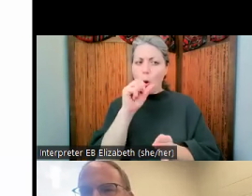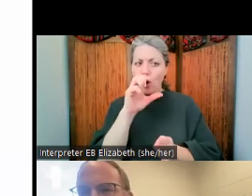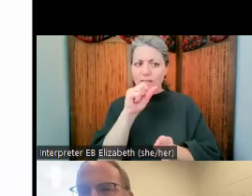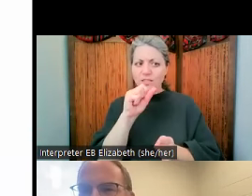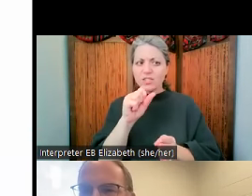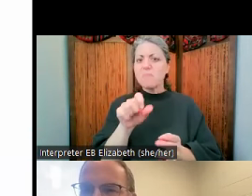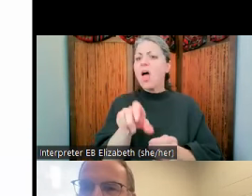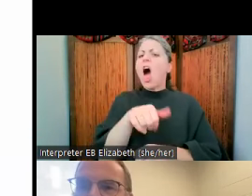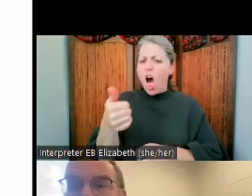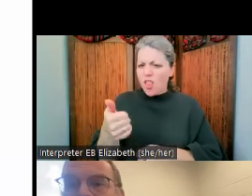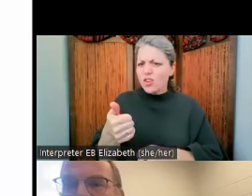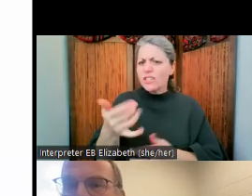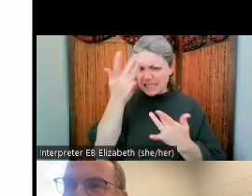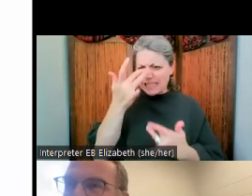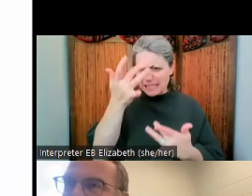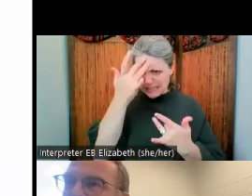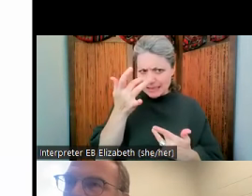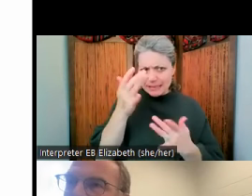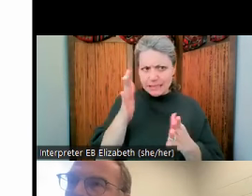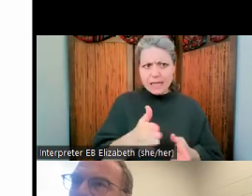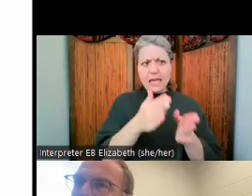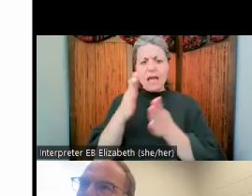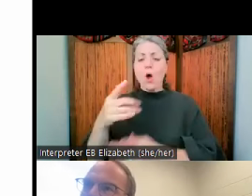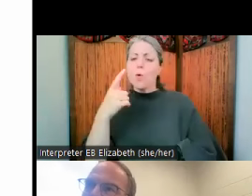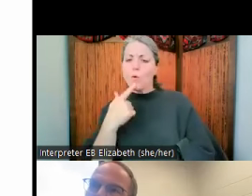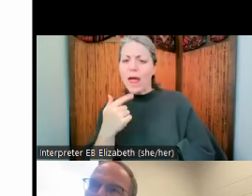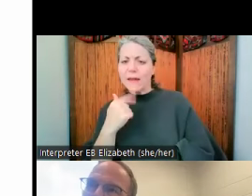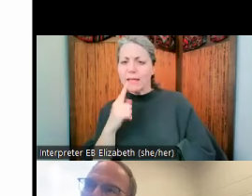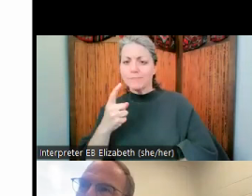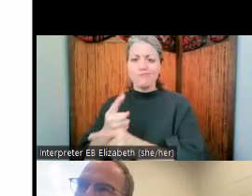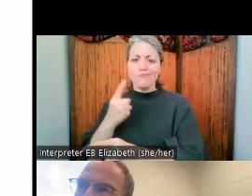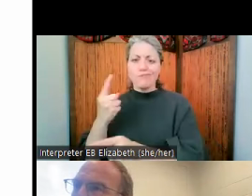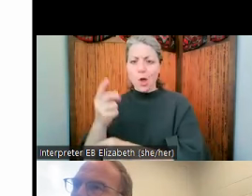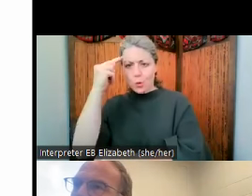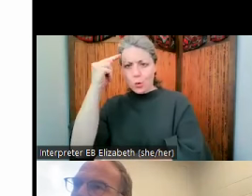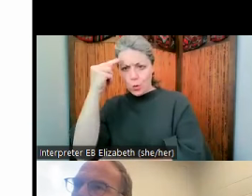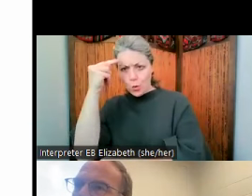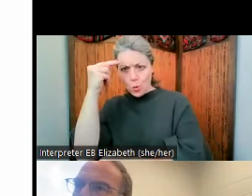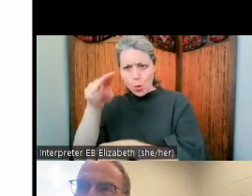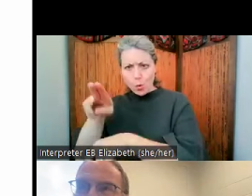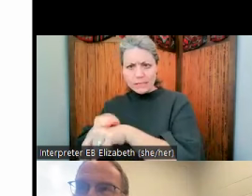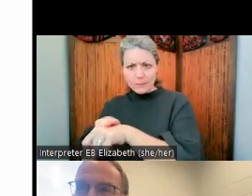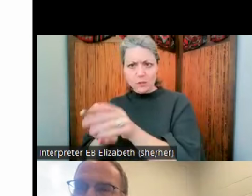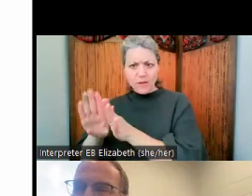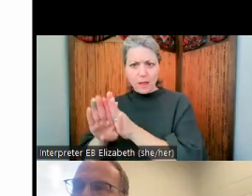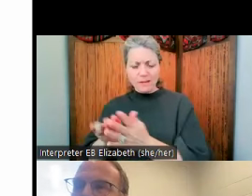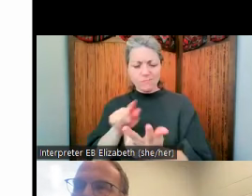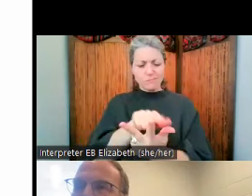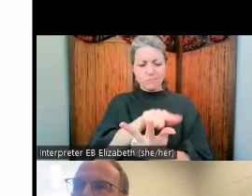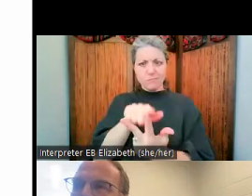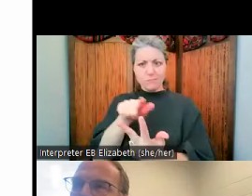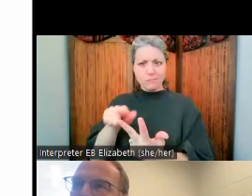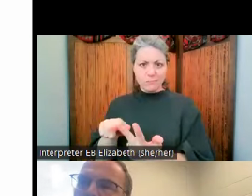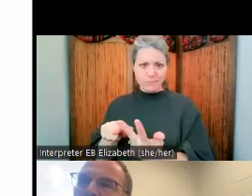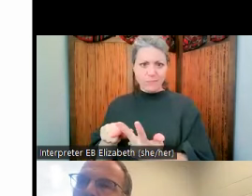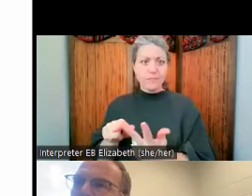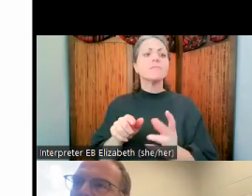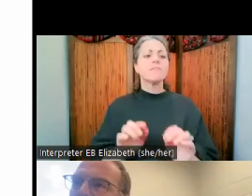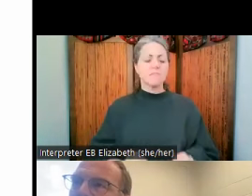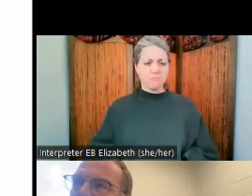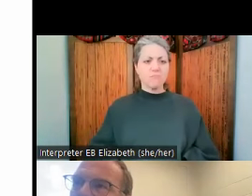with what we might call typical development. And we can see that overall, looking at, say, employment, there's